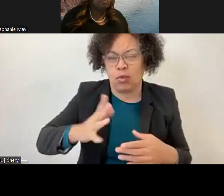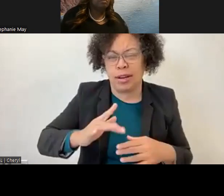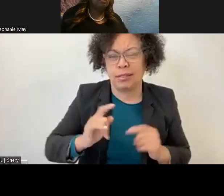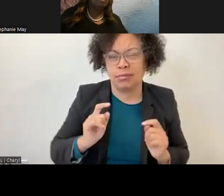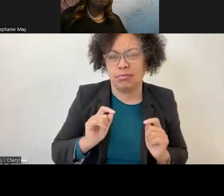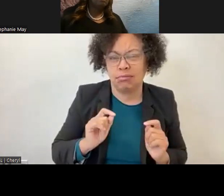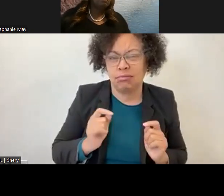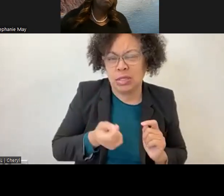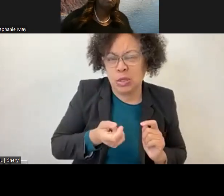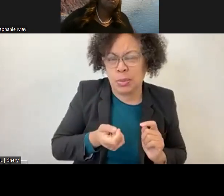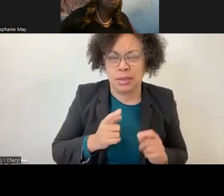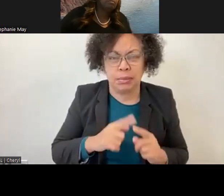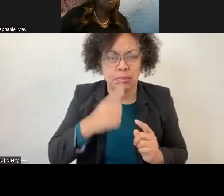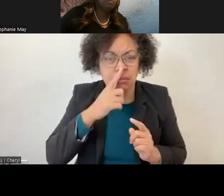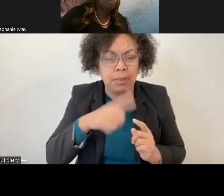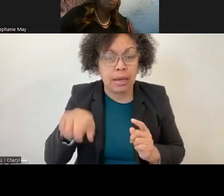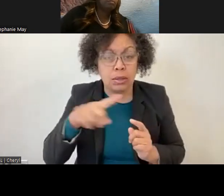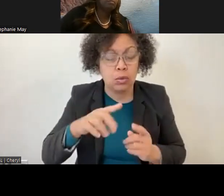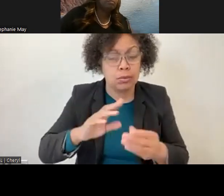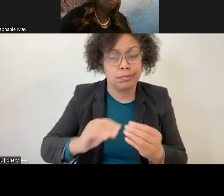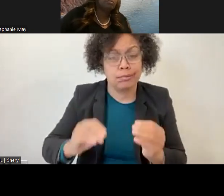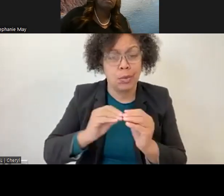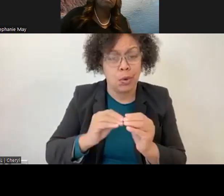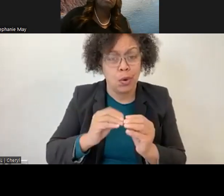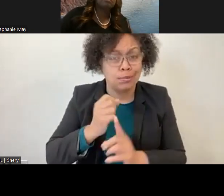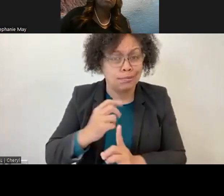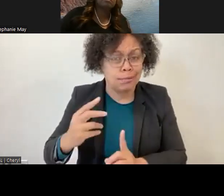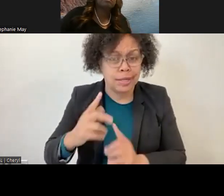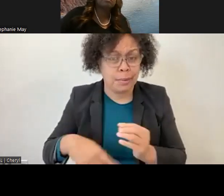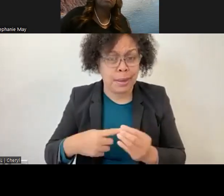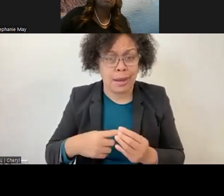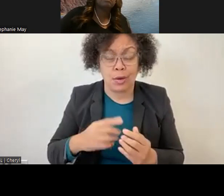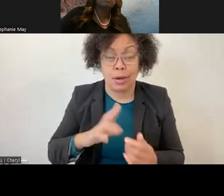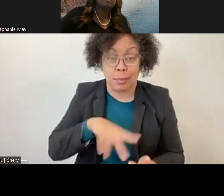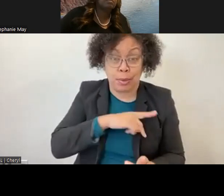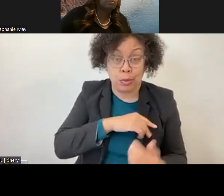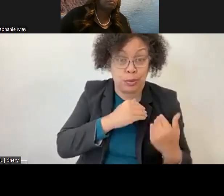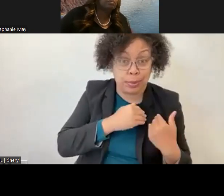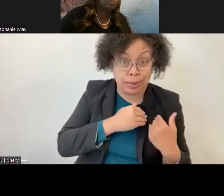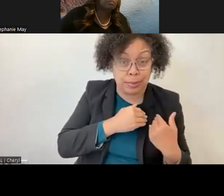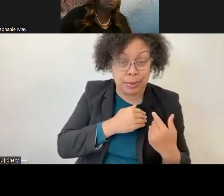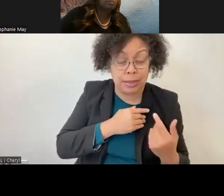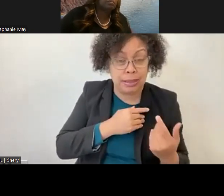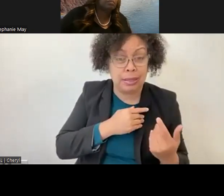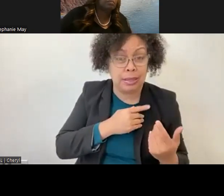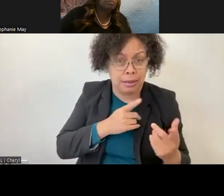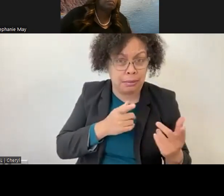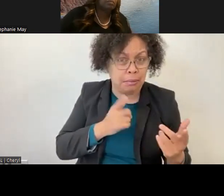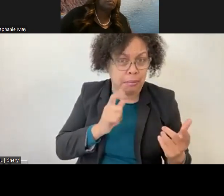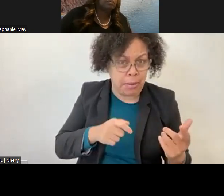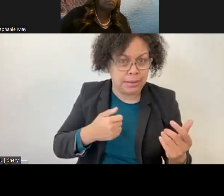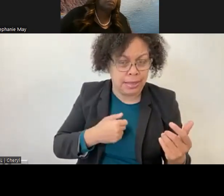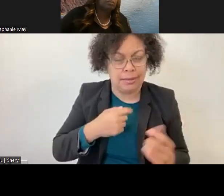of you could say a bit more about how do we balance that personal responsibility, right? And